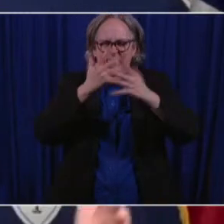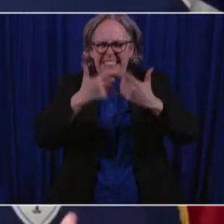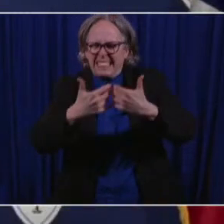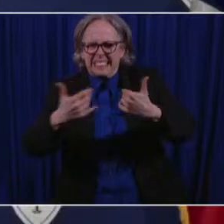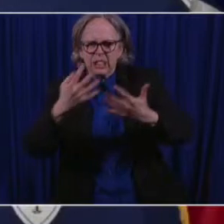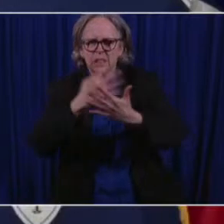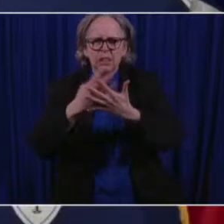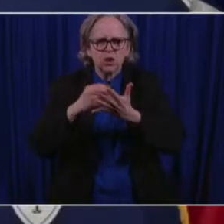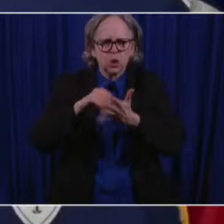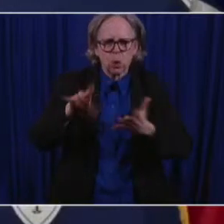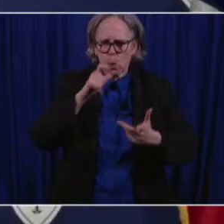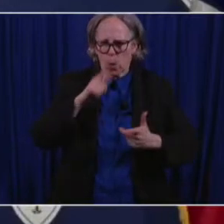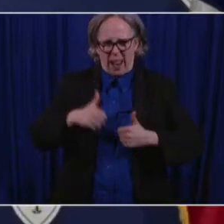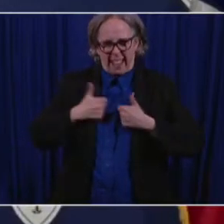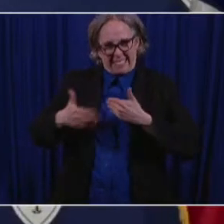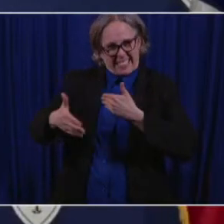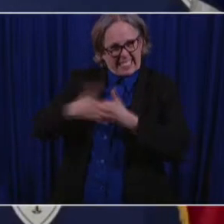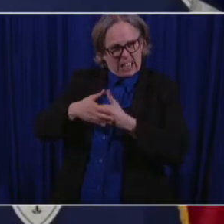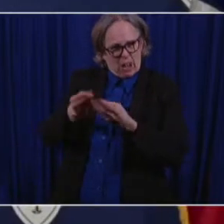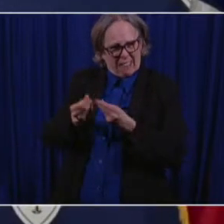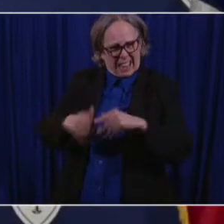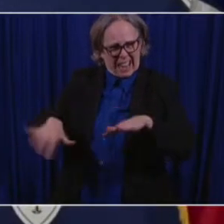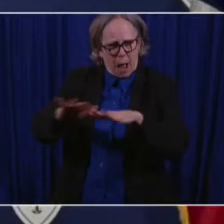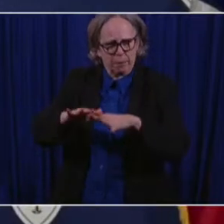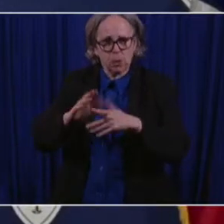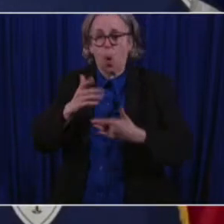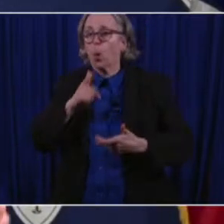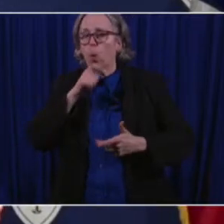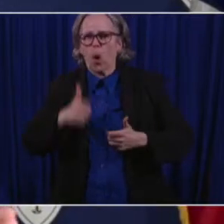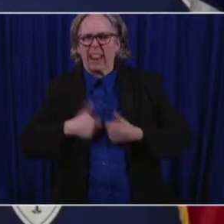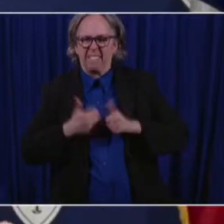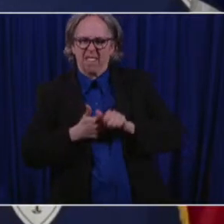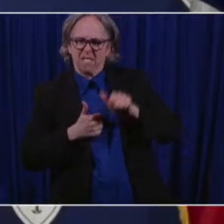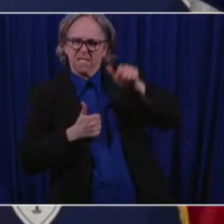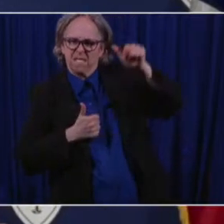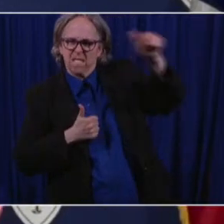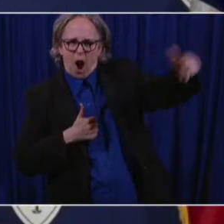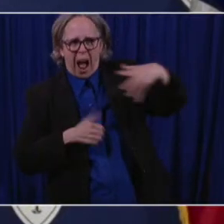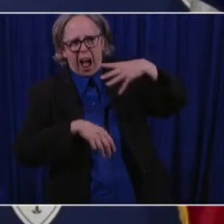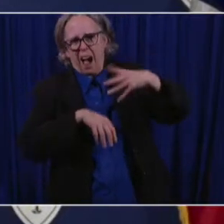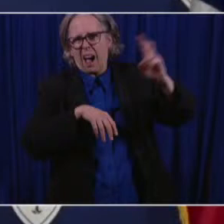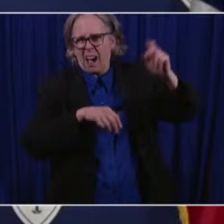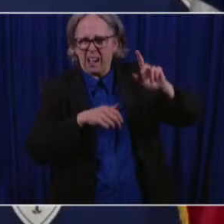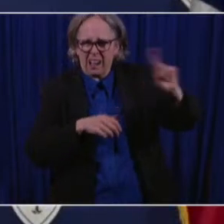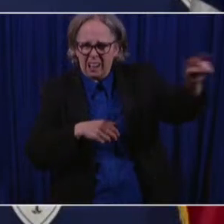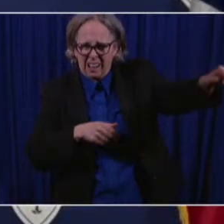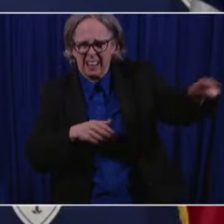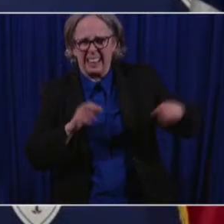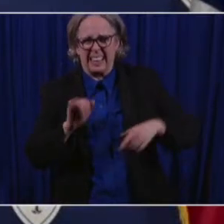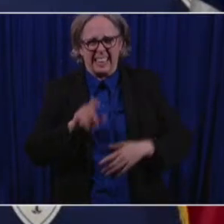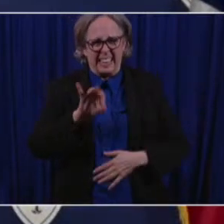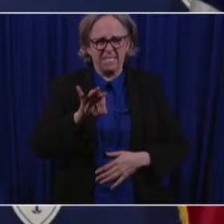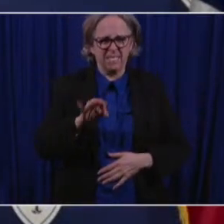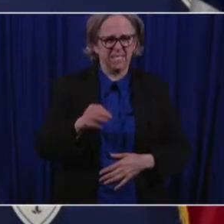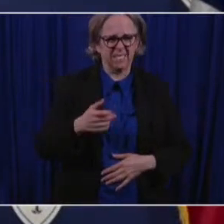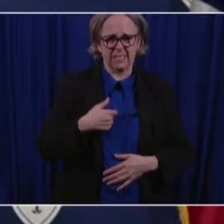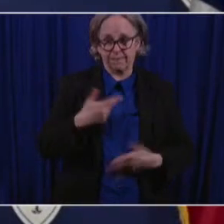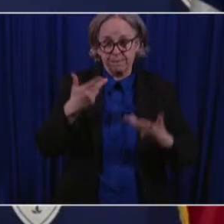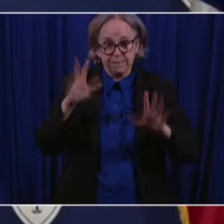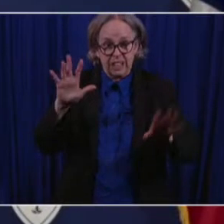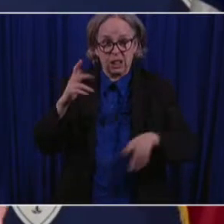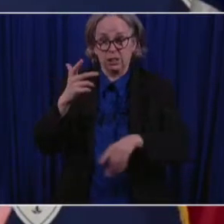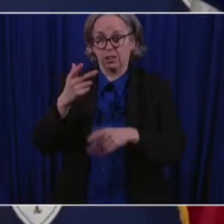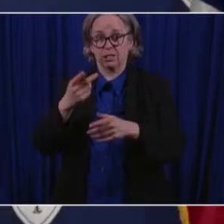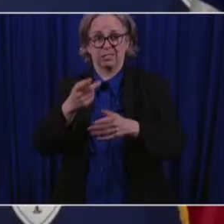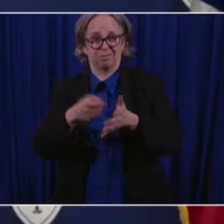live a long way away, and trying to, with a 2-shot regimen, trying to get